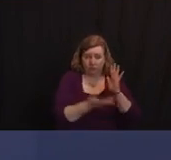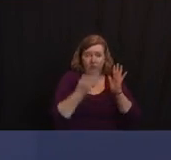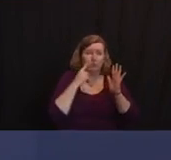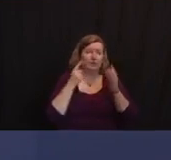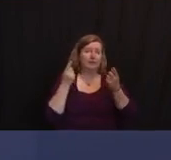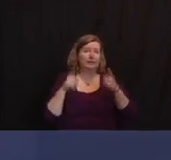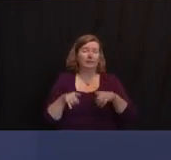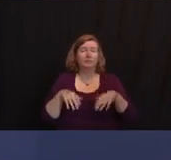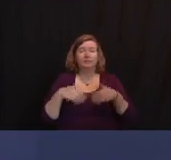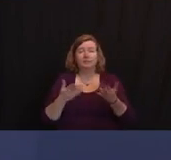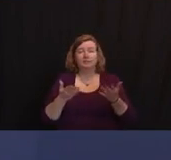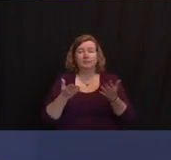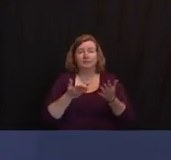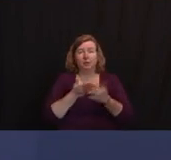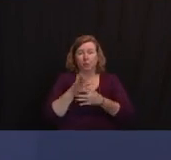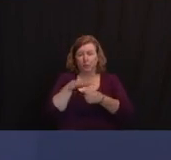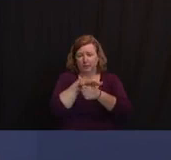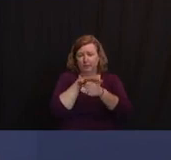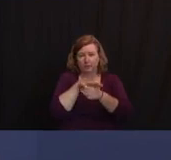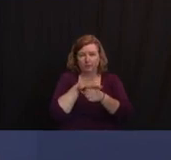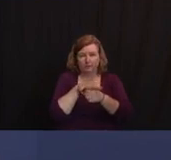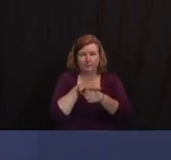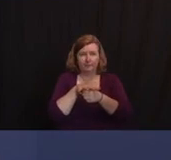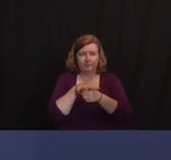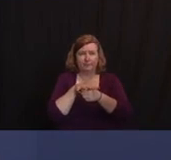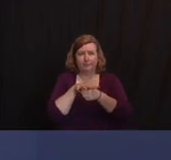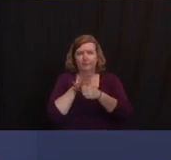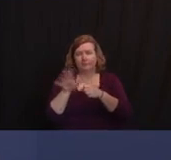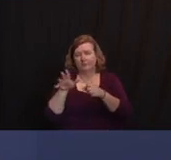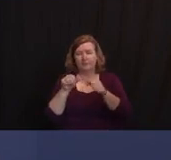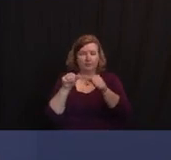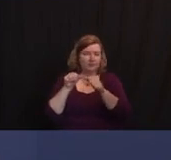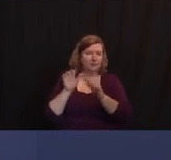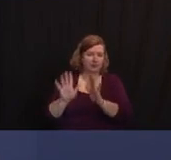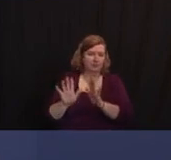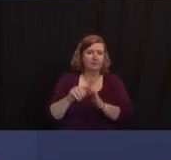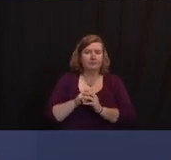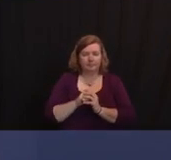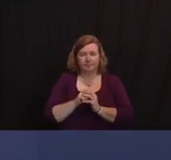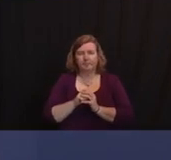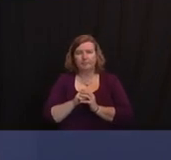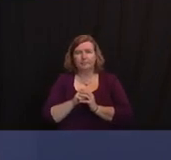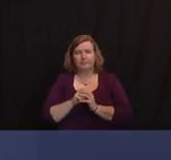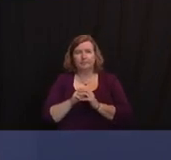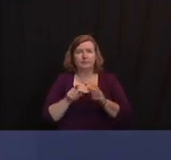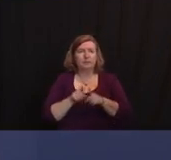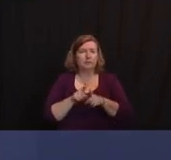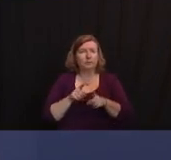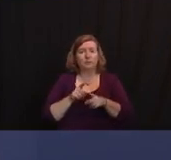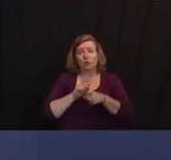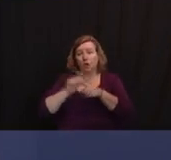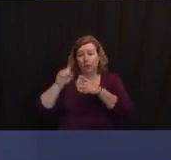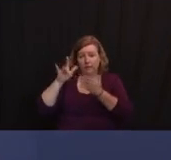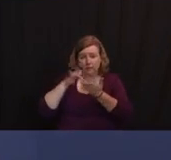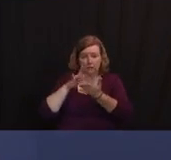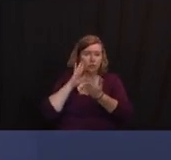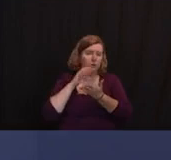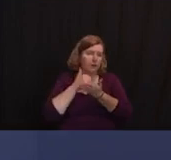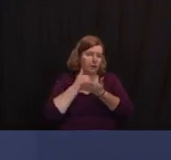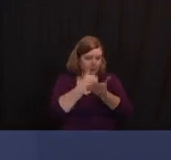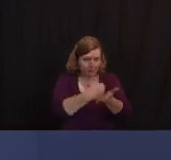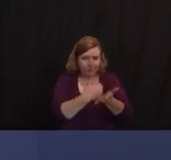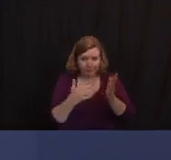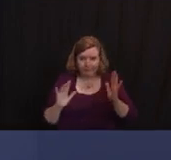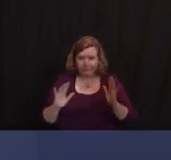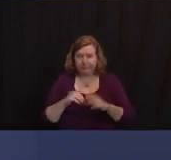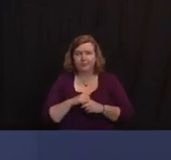point of dispensing, through the local site, with the help of our call center if needed.